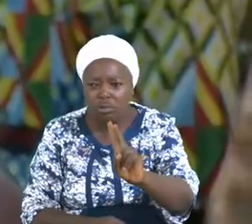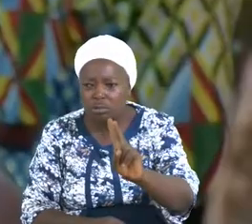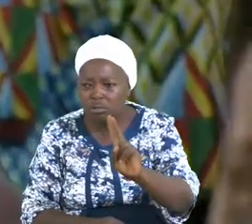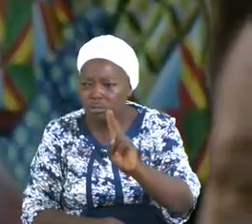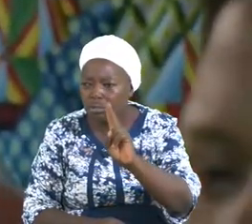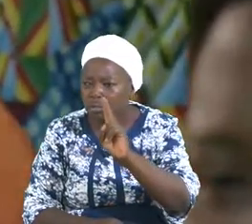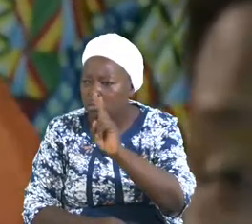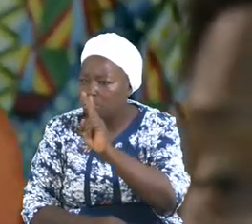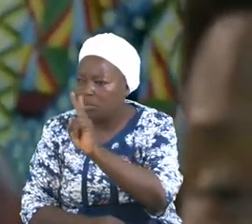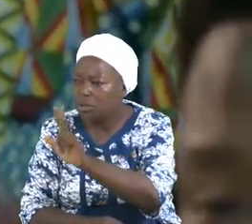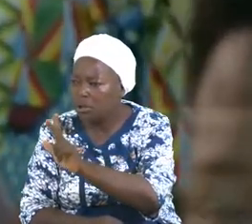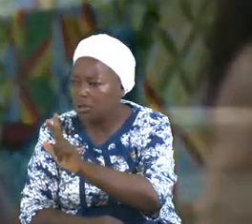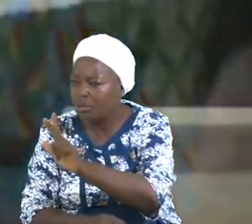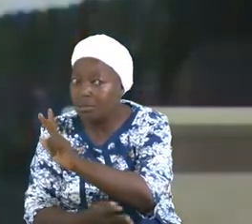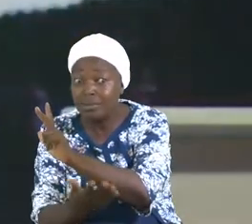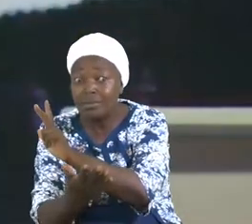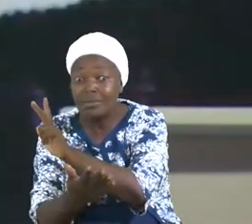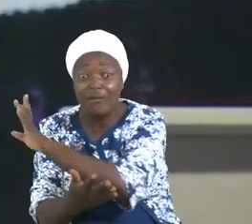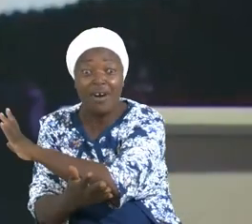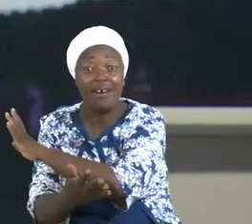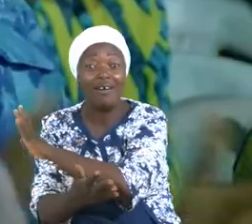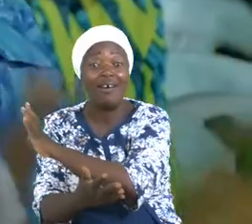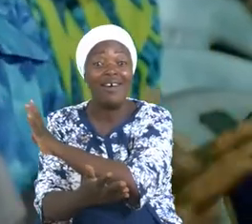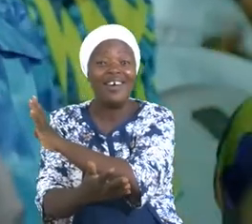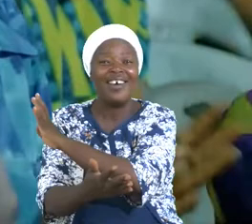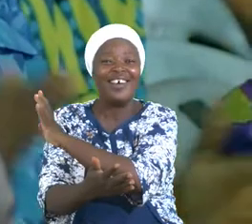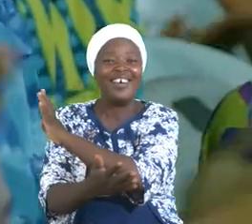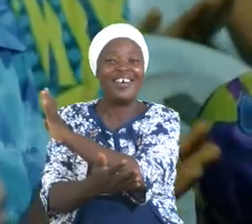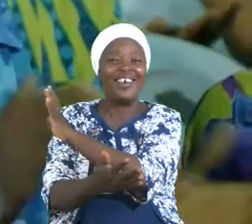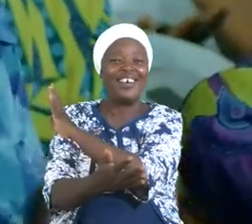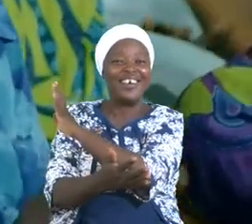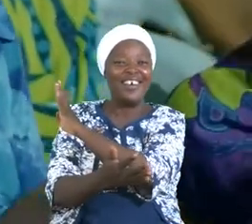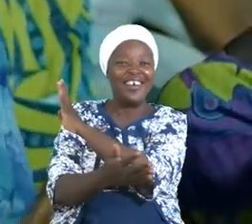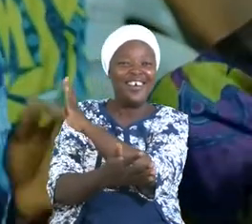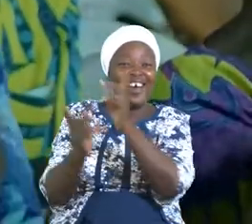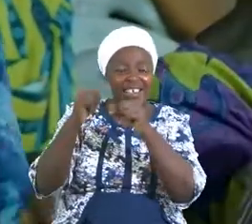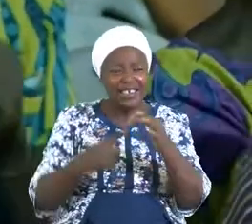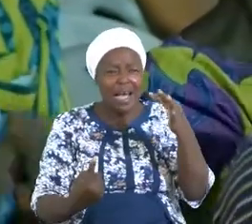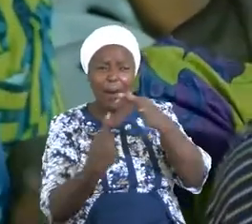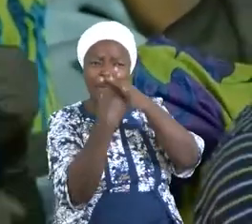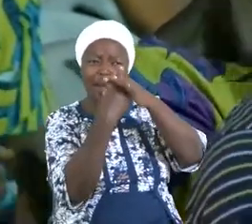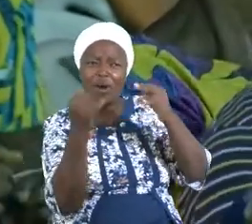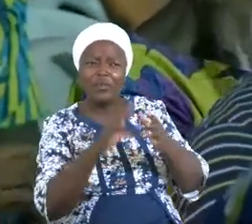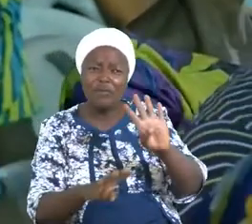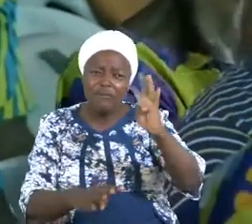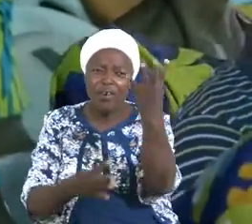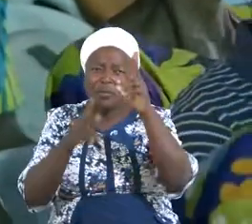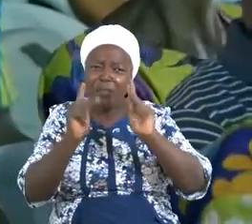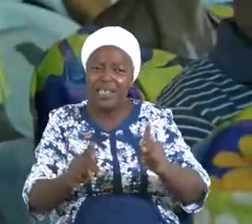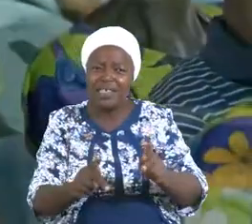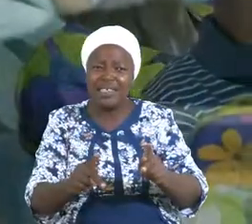1, 2, 3, 4. And the appearance of the fourth person